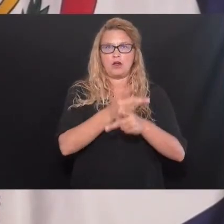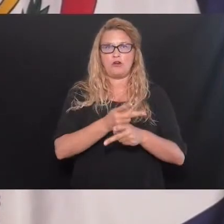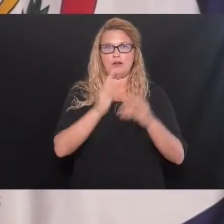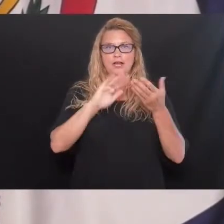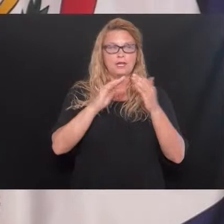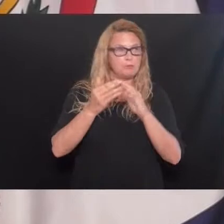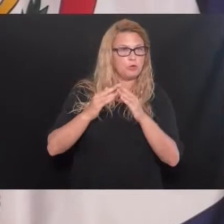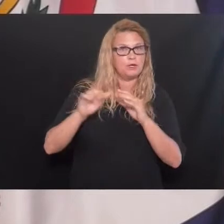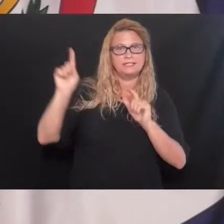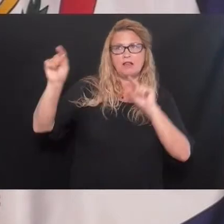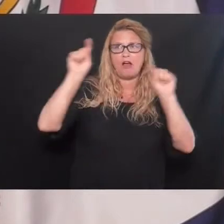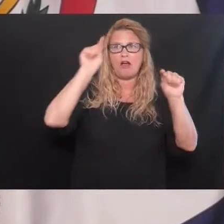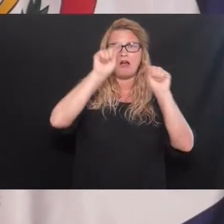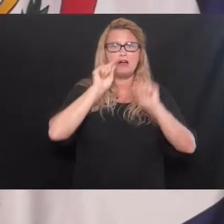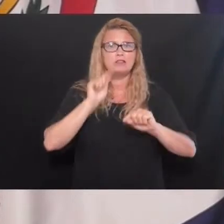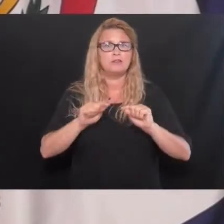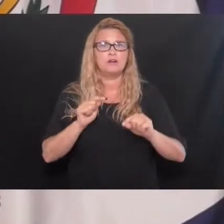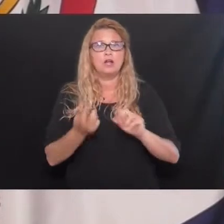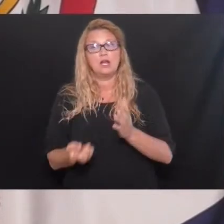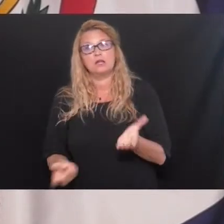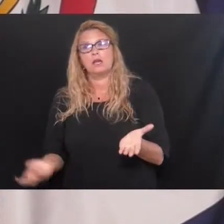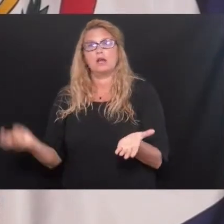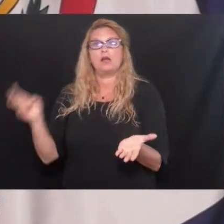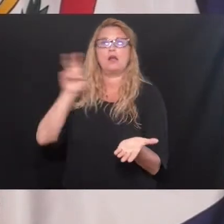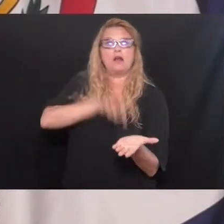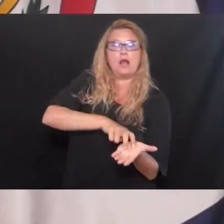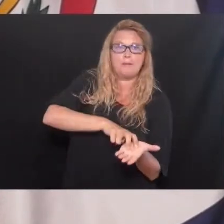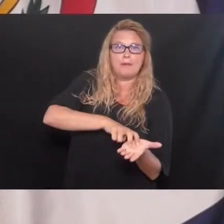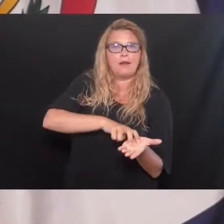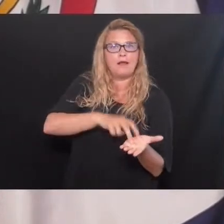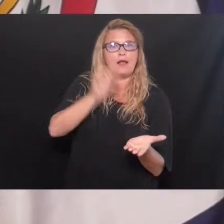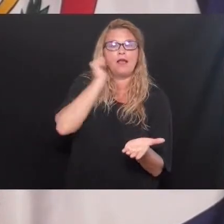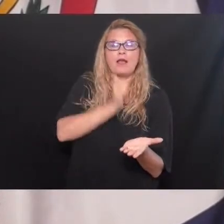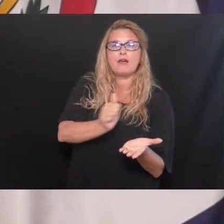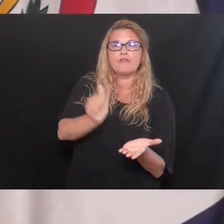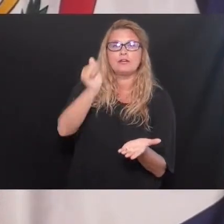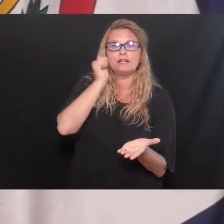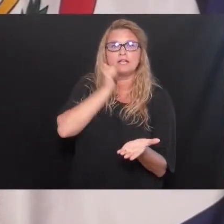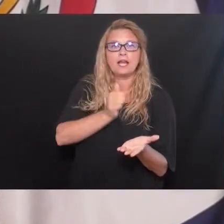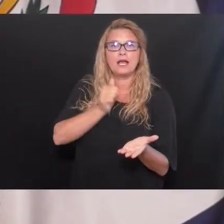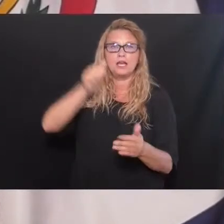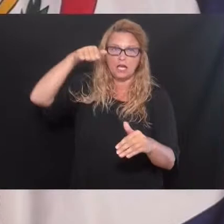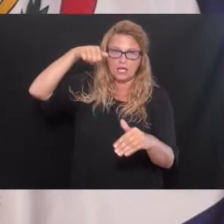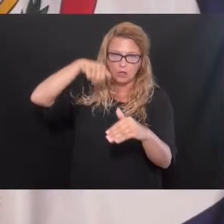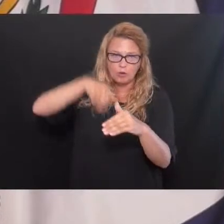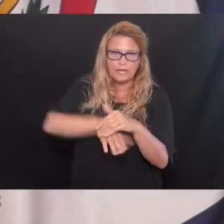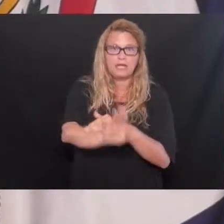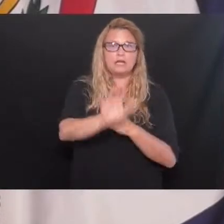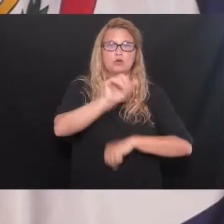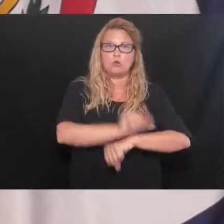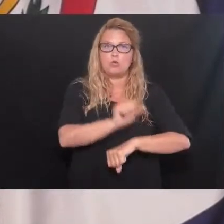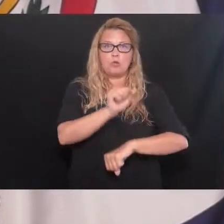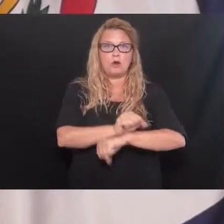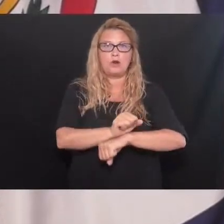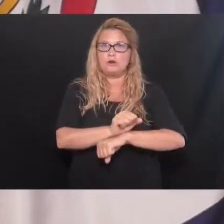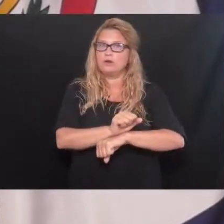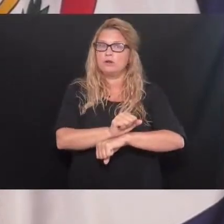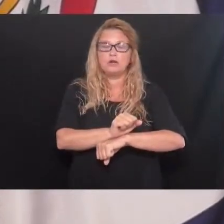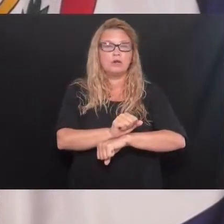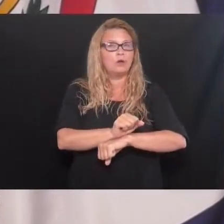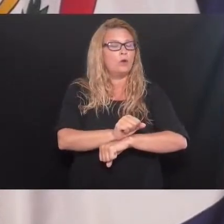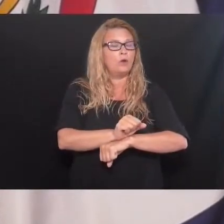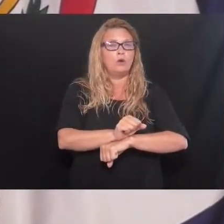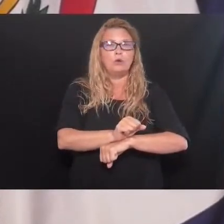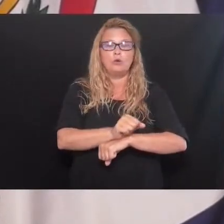that absolutely crawled out of bed every day and walked right into the fire. They